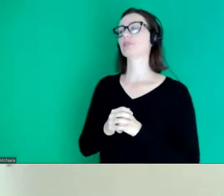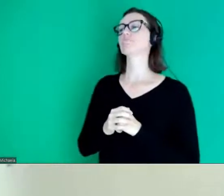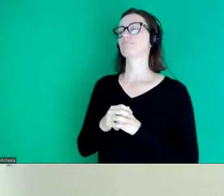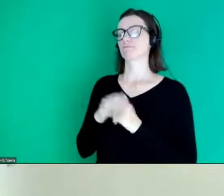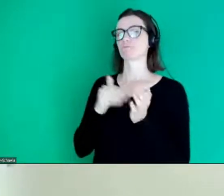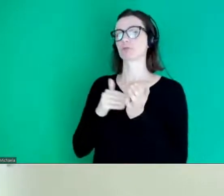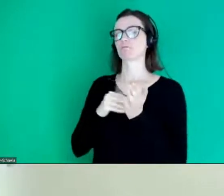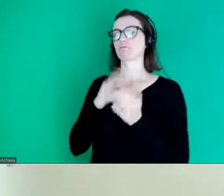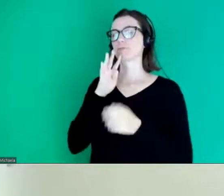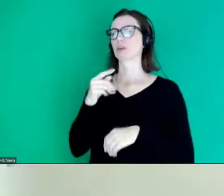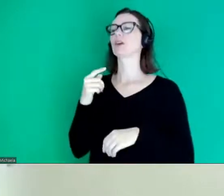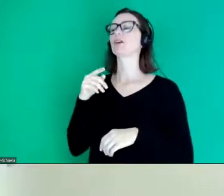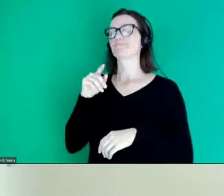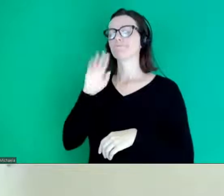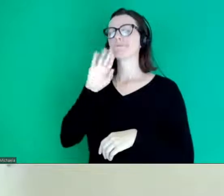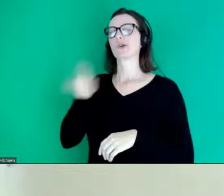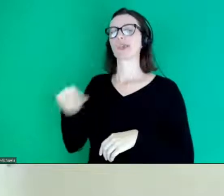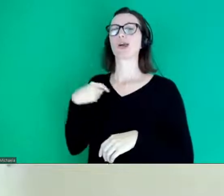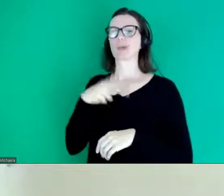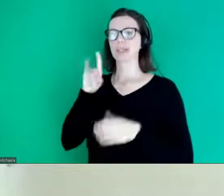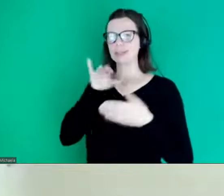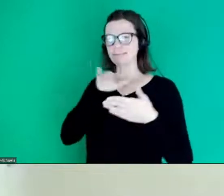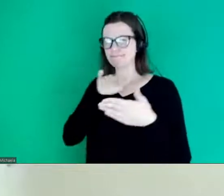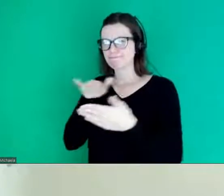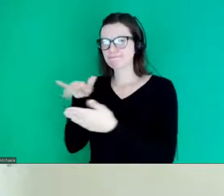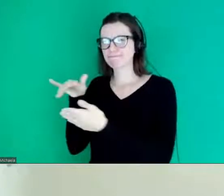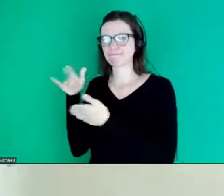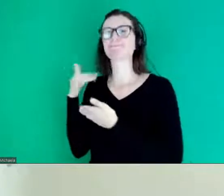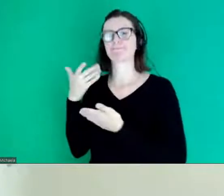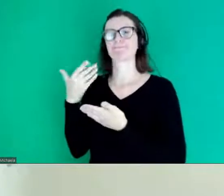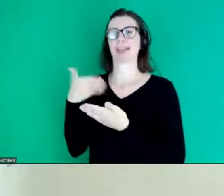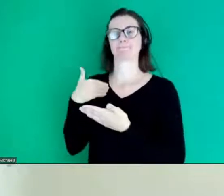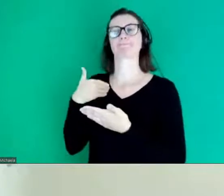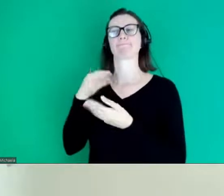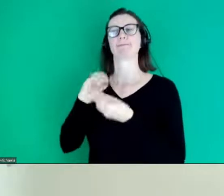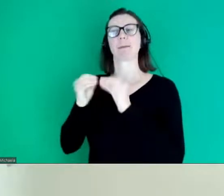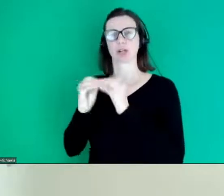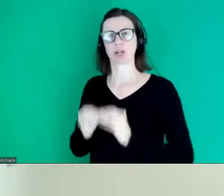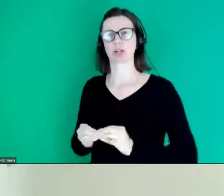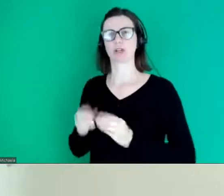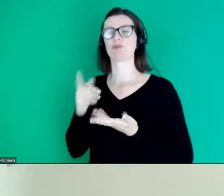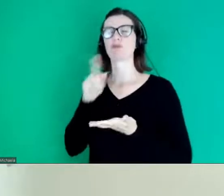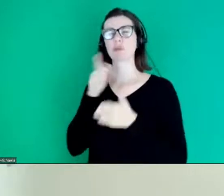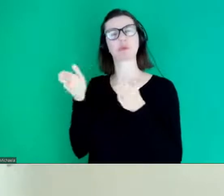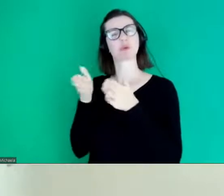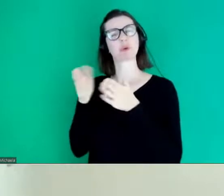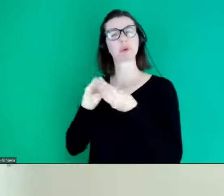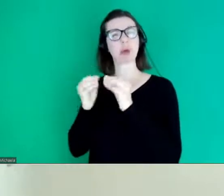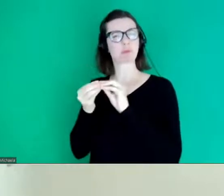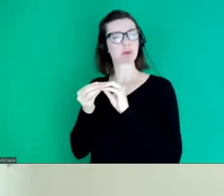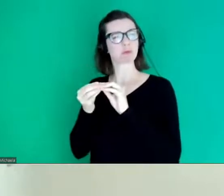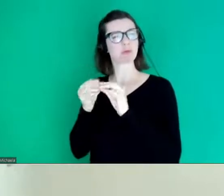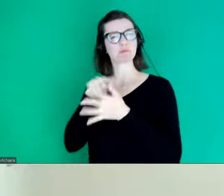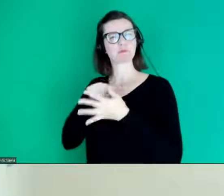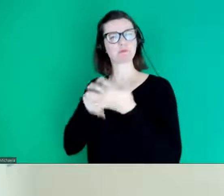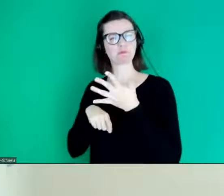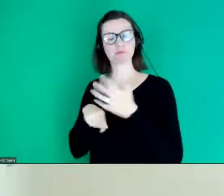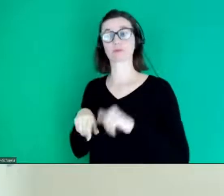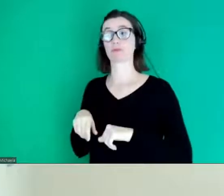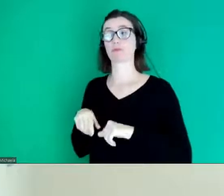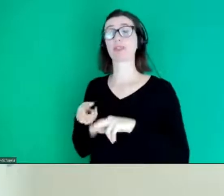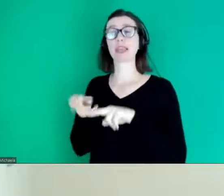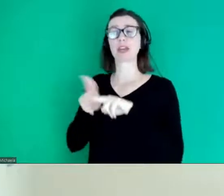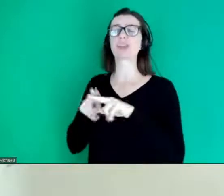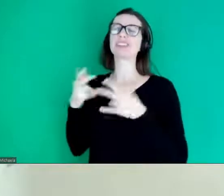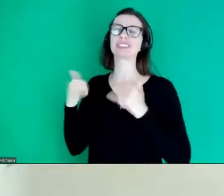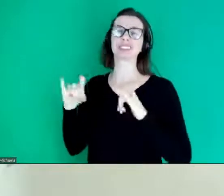that study and produced those numbers. They're very small numbers, but the increase is concerning,